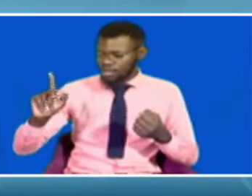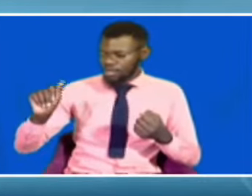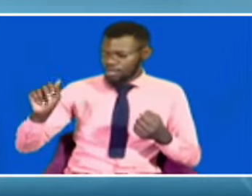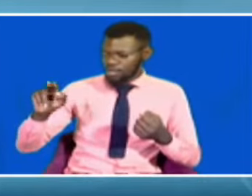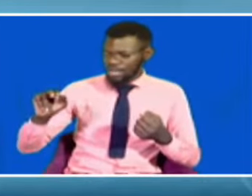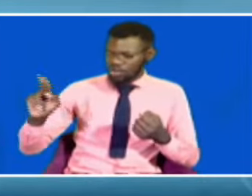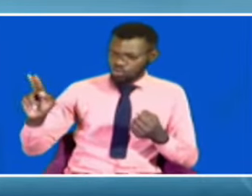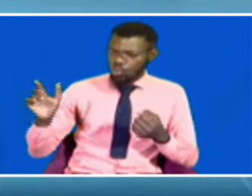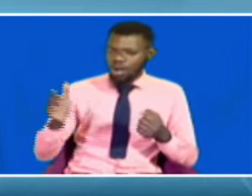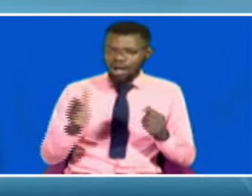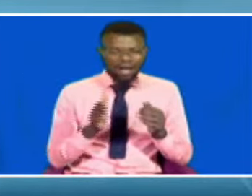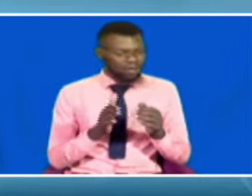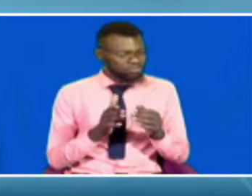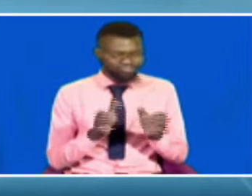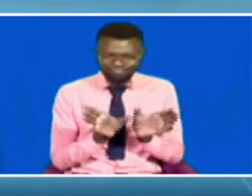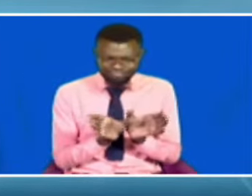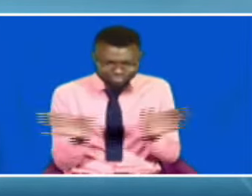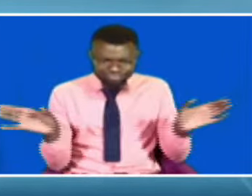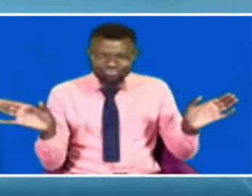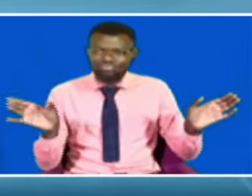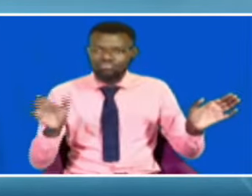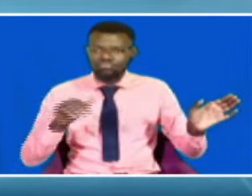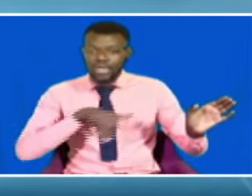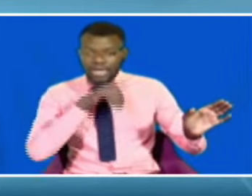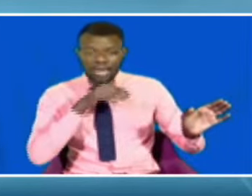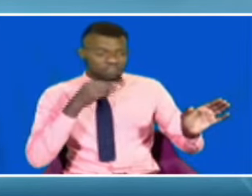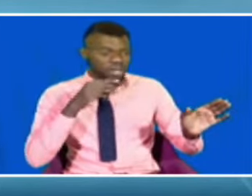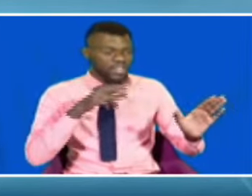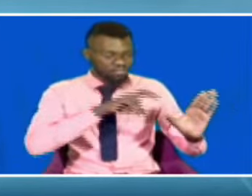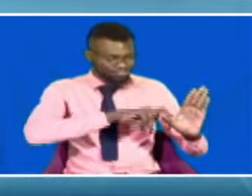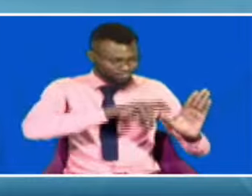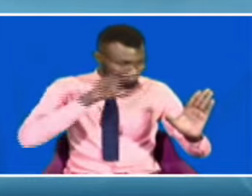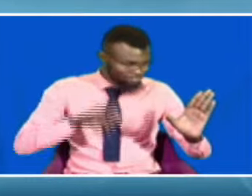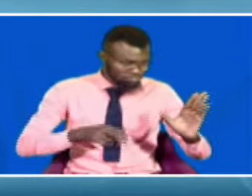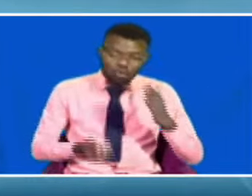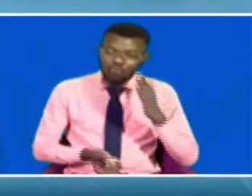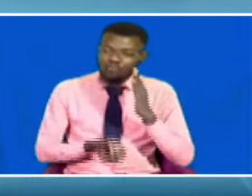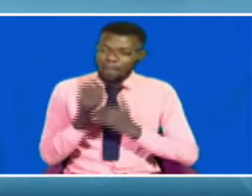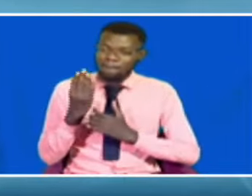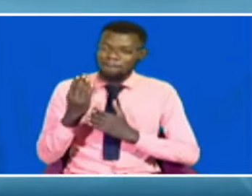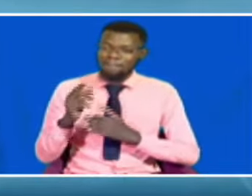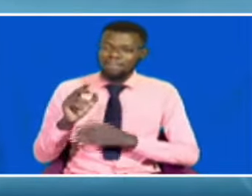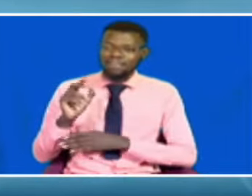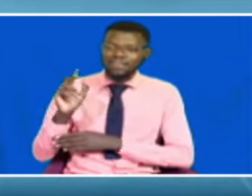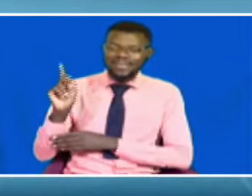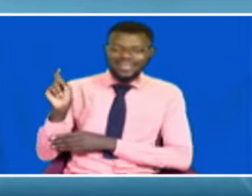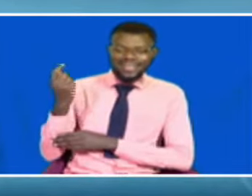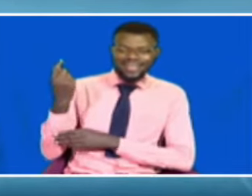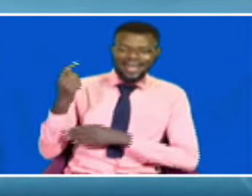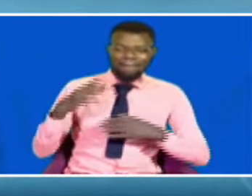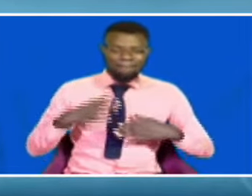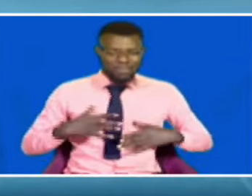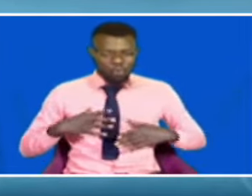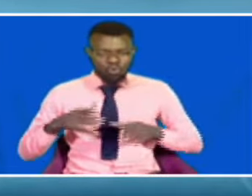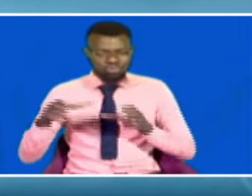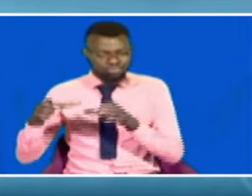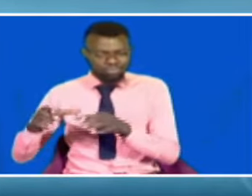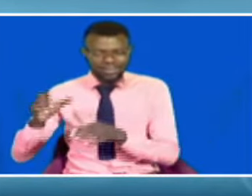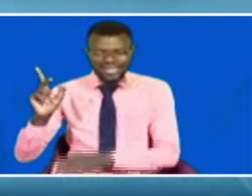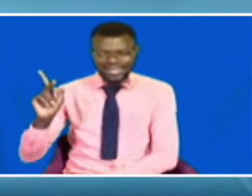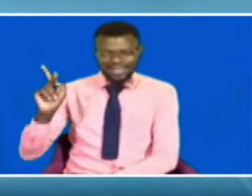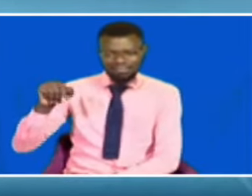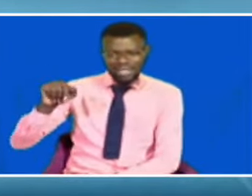where Jaramogi Oginga Odinga quit the party to found Kenya People's Union. There have been other